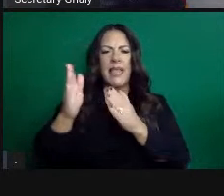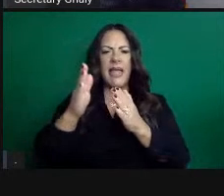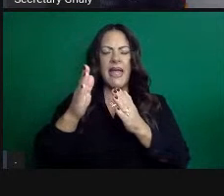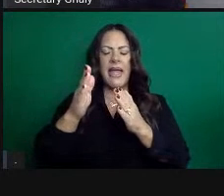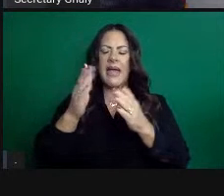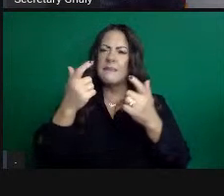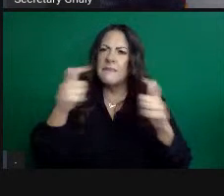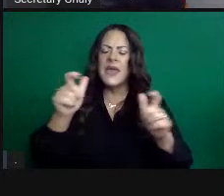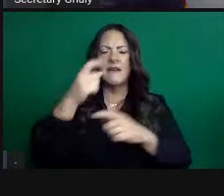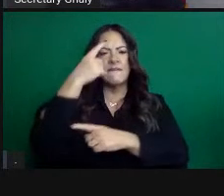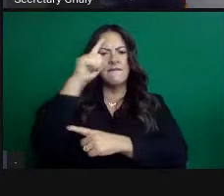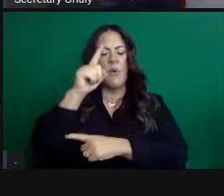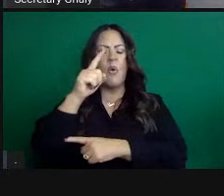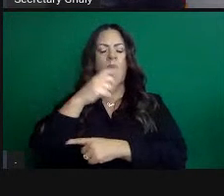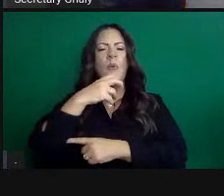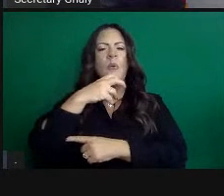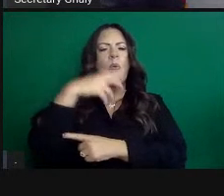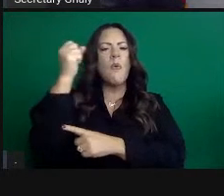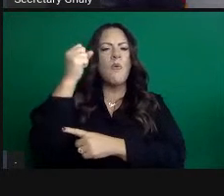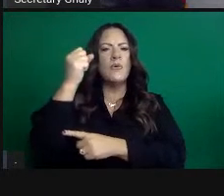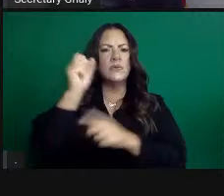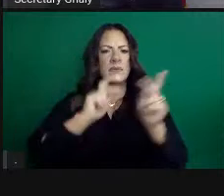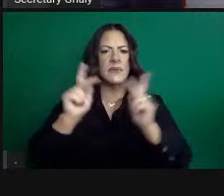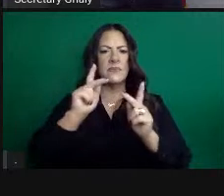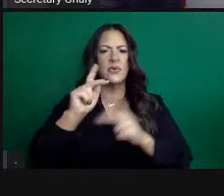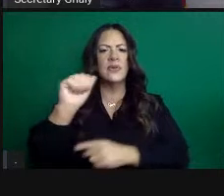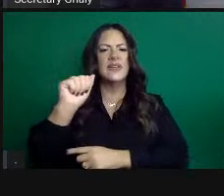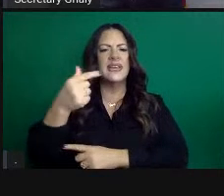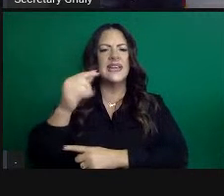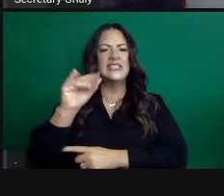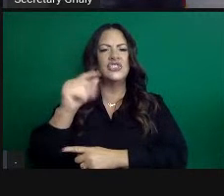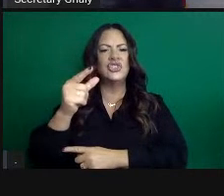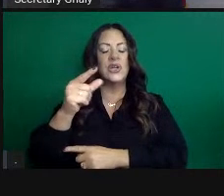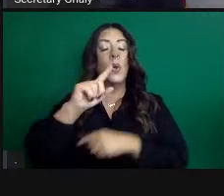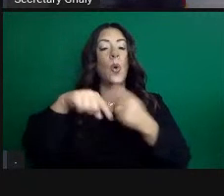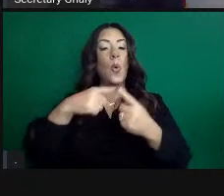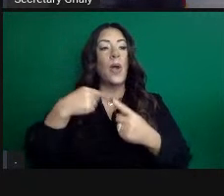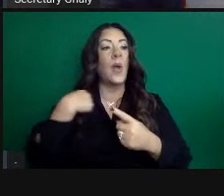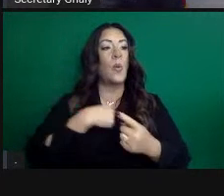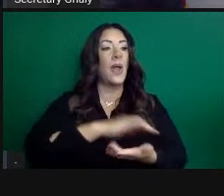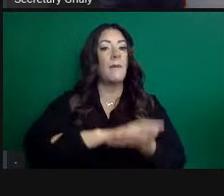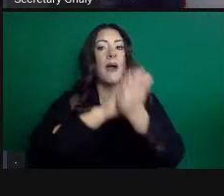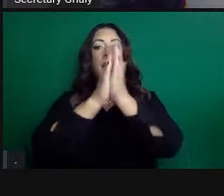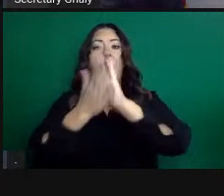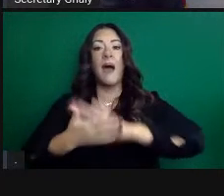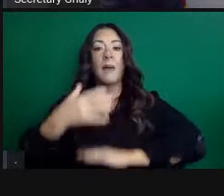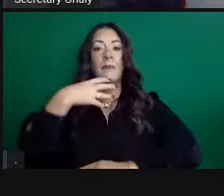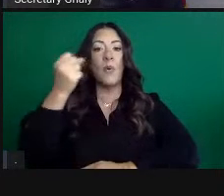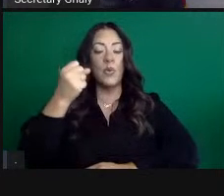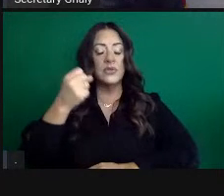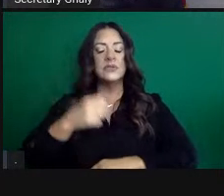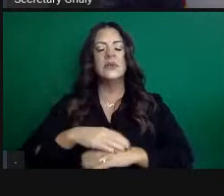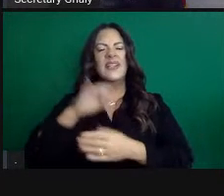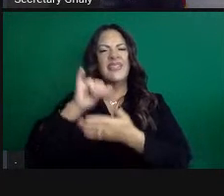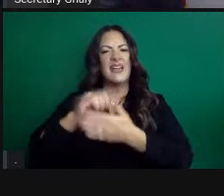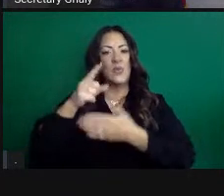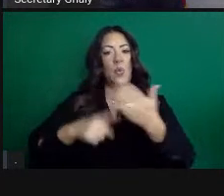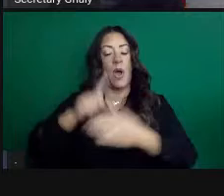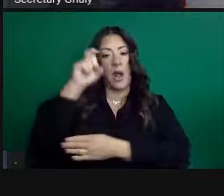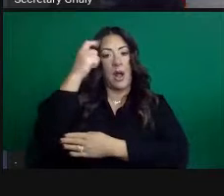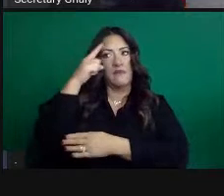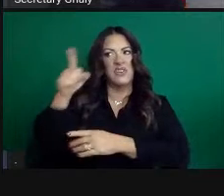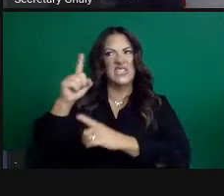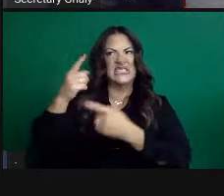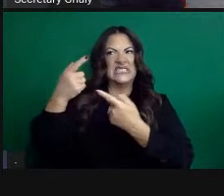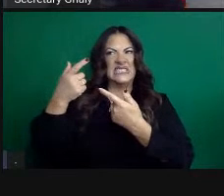plan that the governor boldly put forward, spoke about it as he campaigned to become governor, but then put into action in his